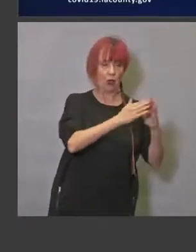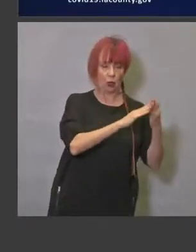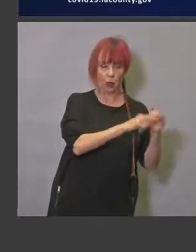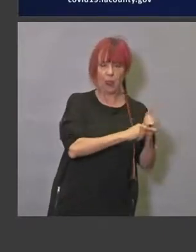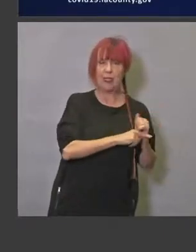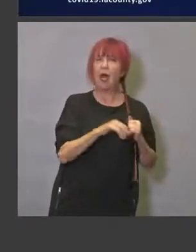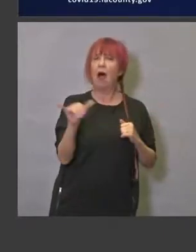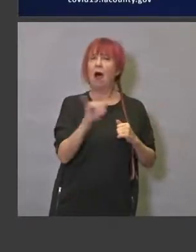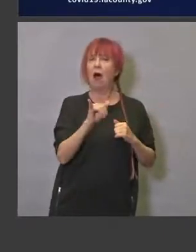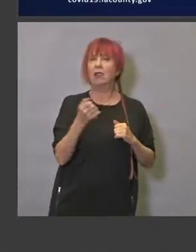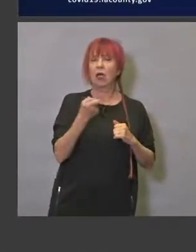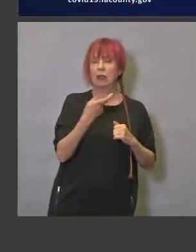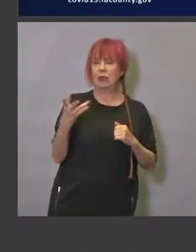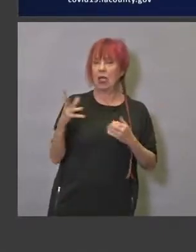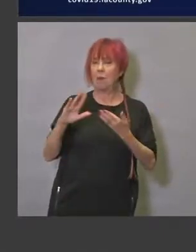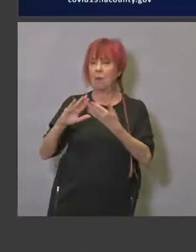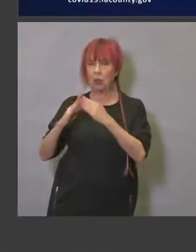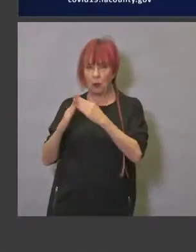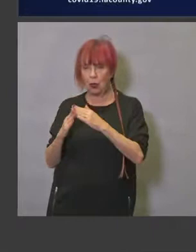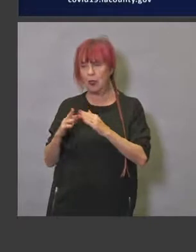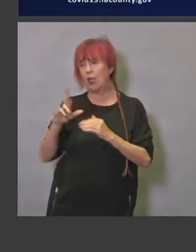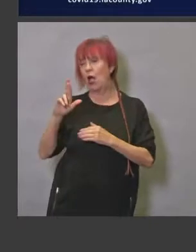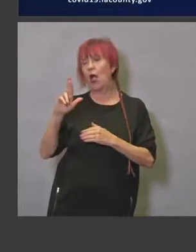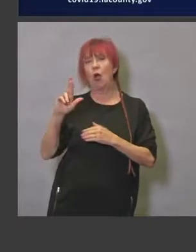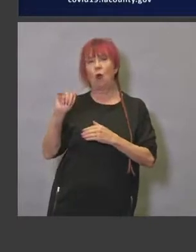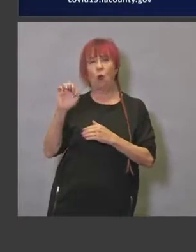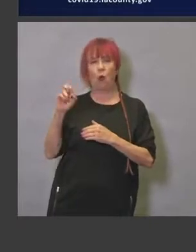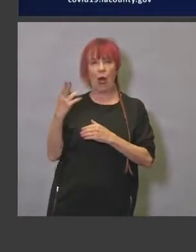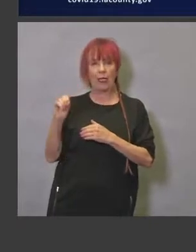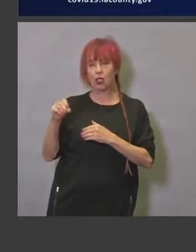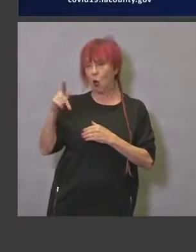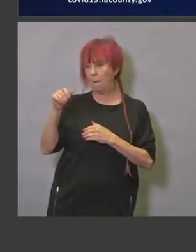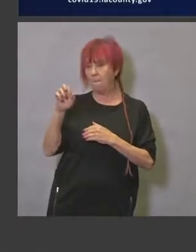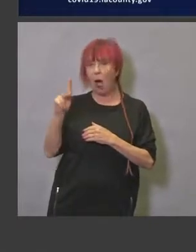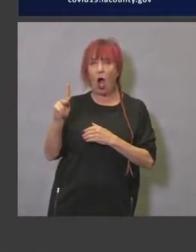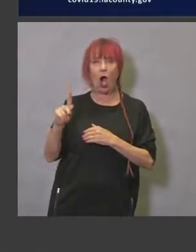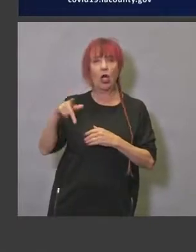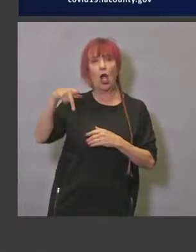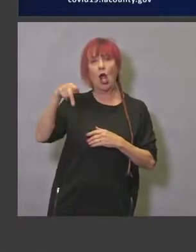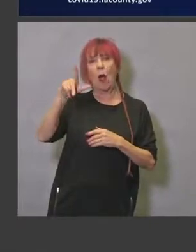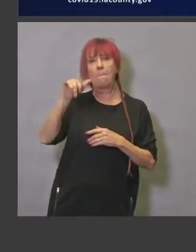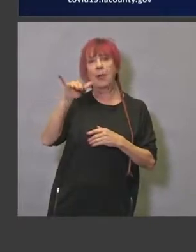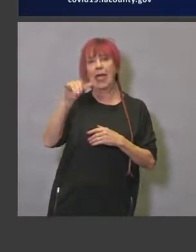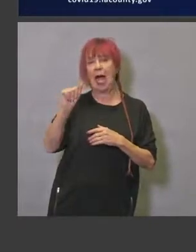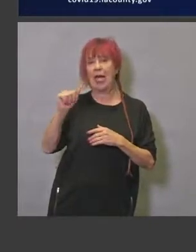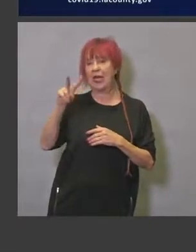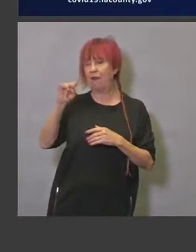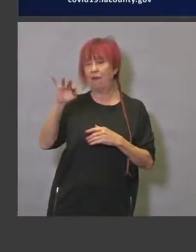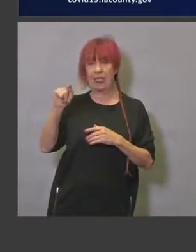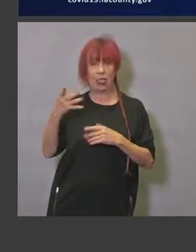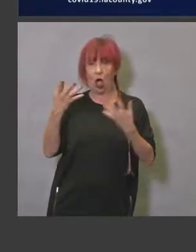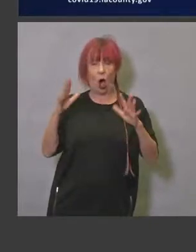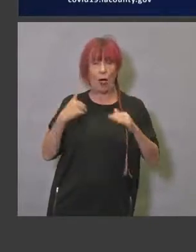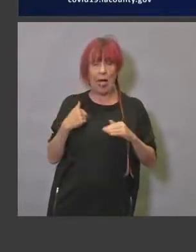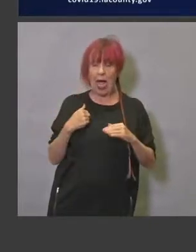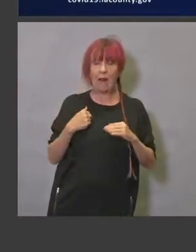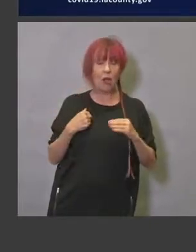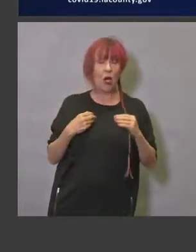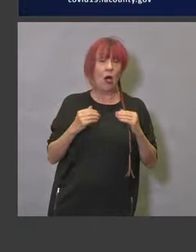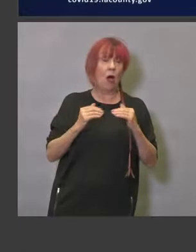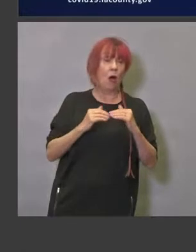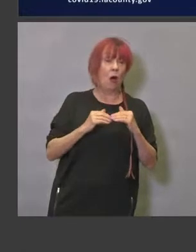there's some communities like Rancho Park, Playa Vista, that already have well over 50% of their residents who are 16 and